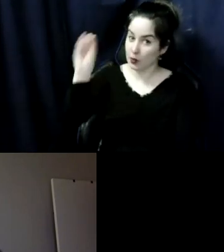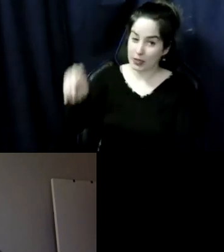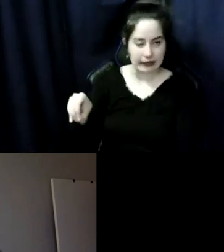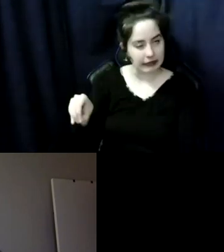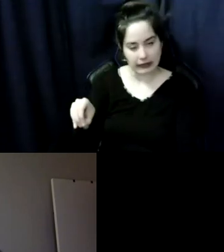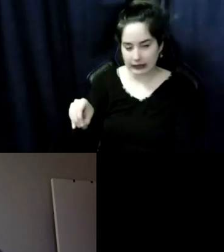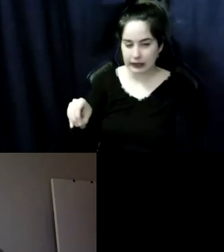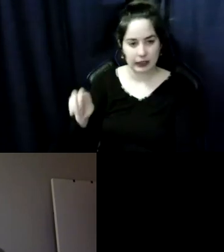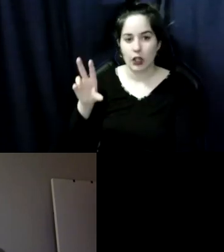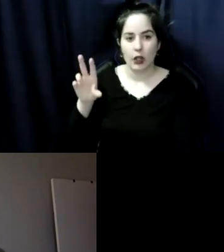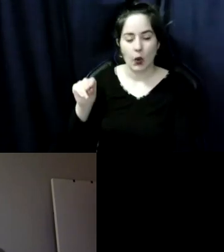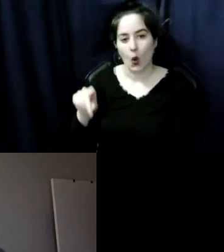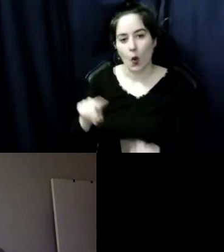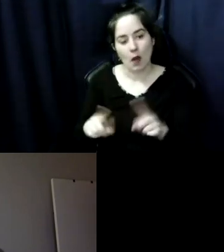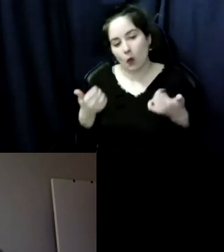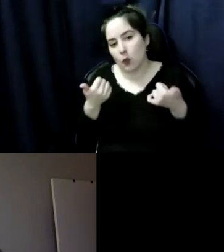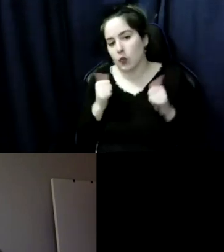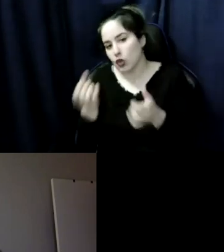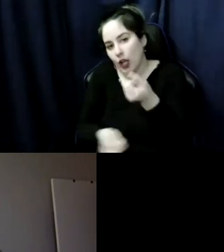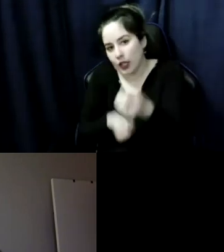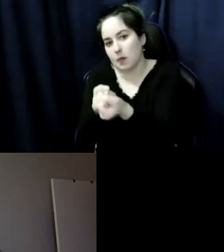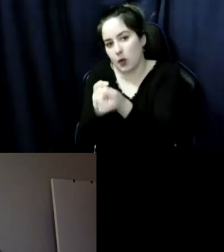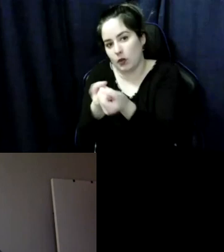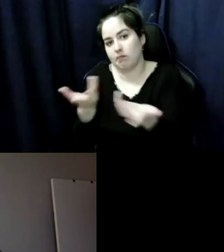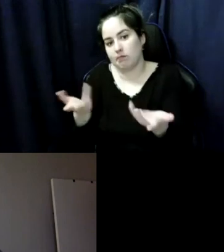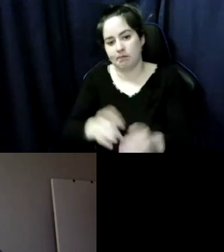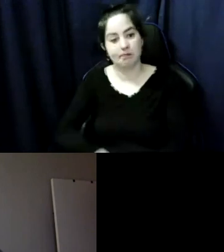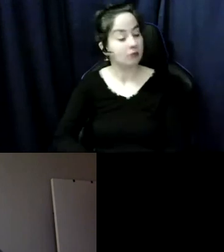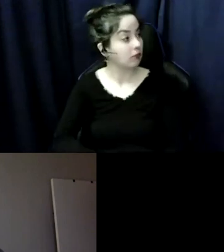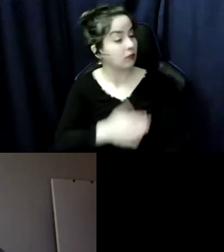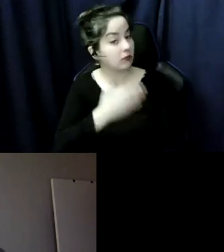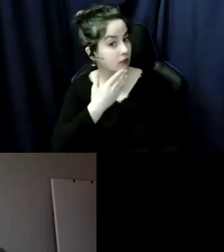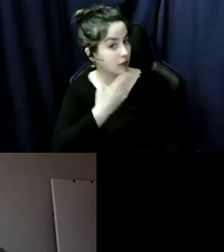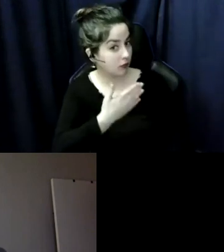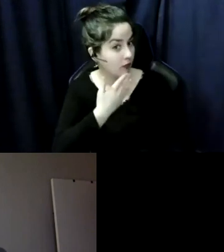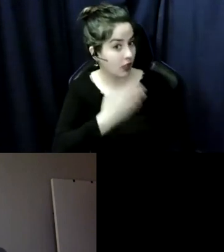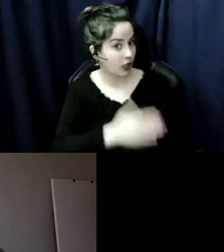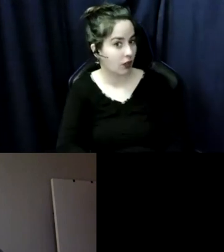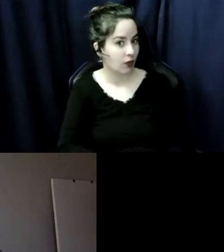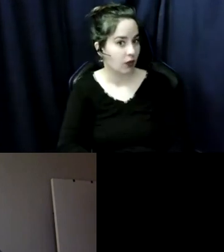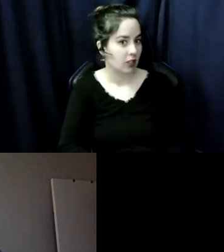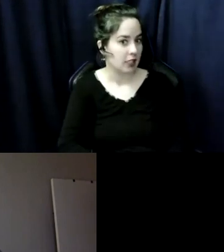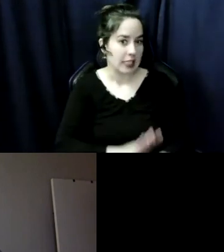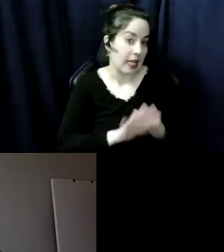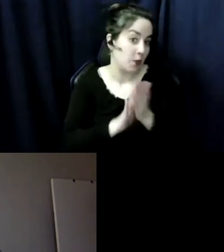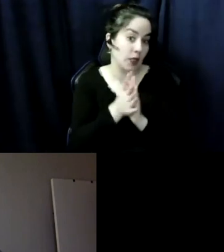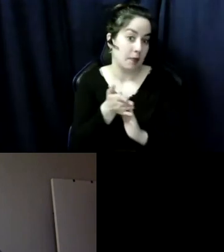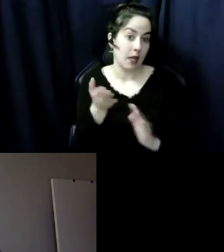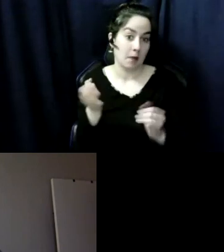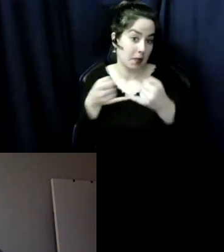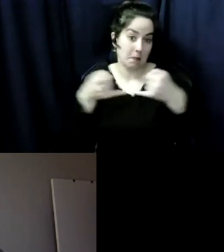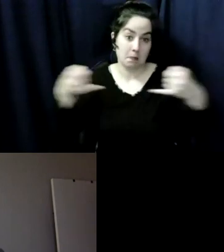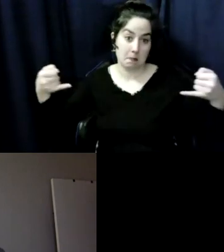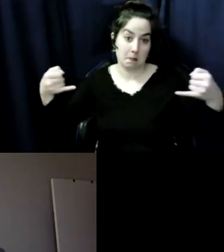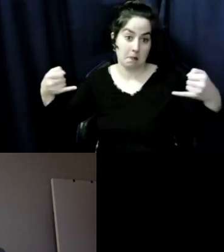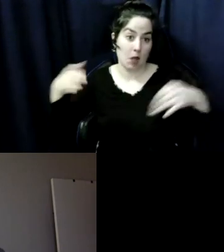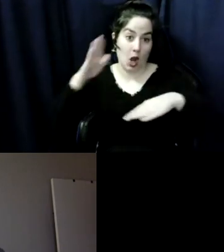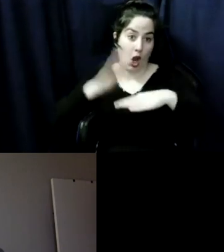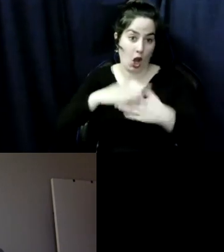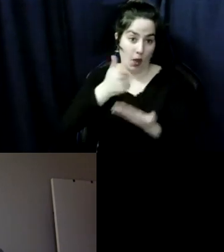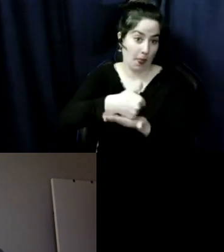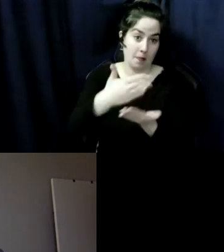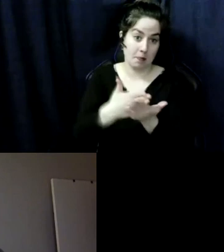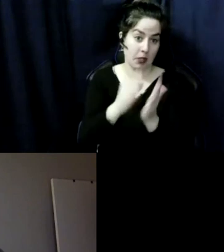Thank you. I just, it was really, it does become a line item in the budget now. It has to really be.